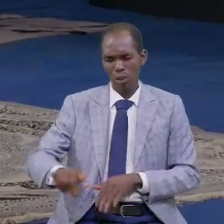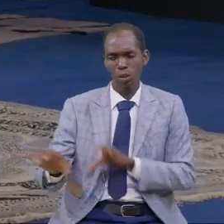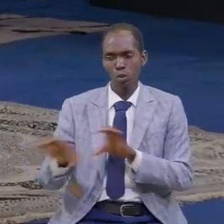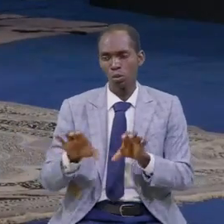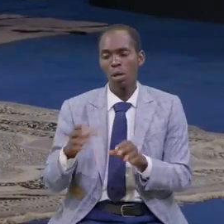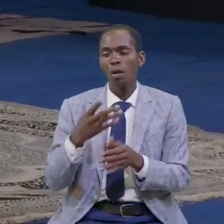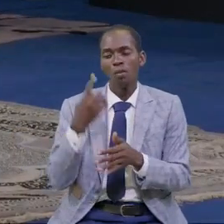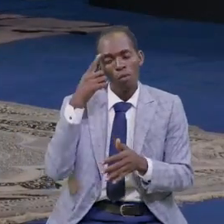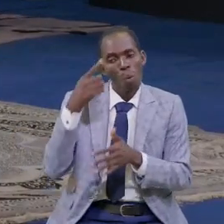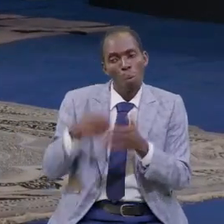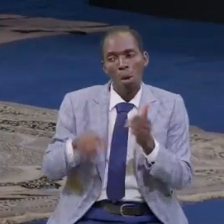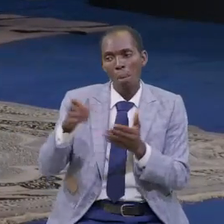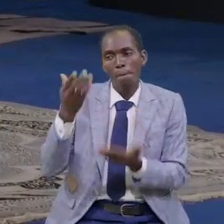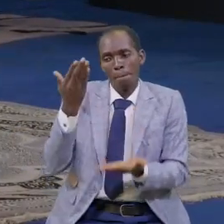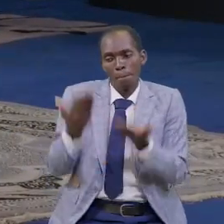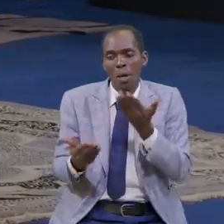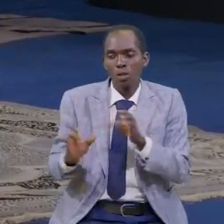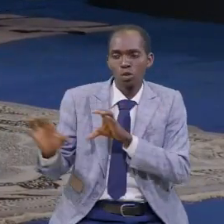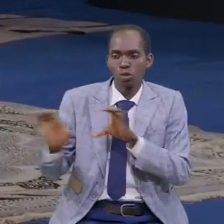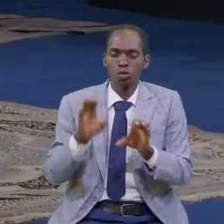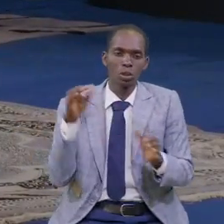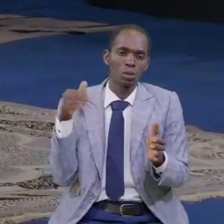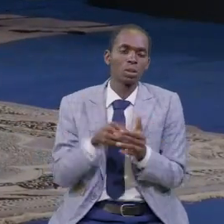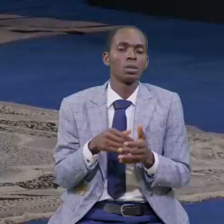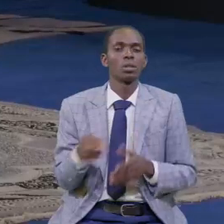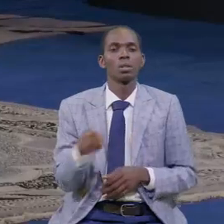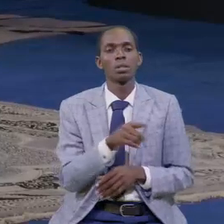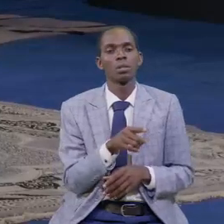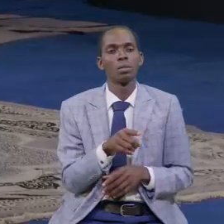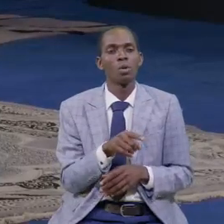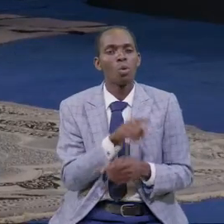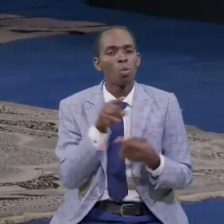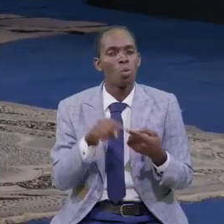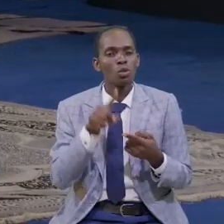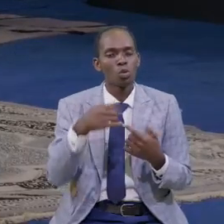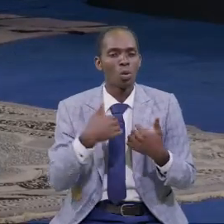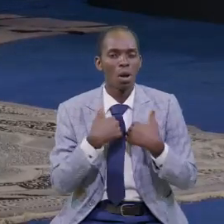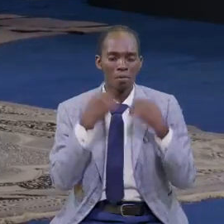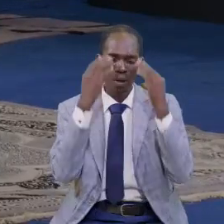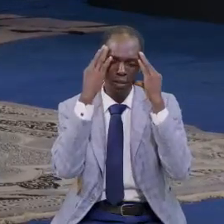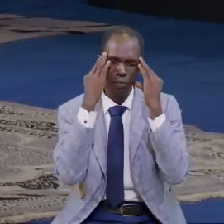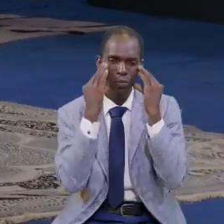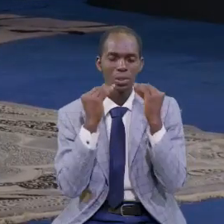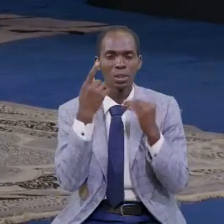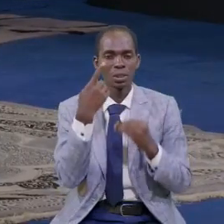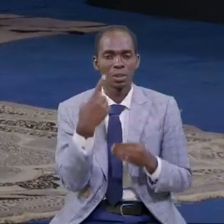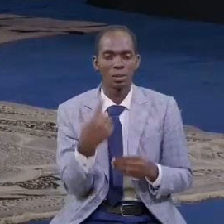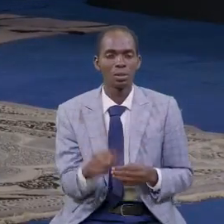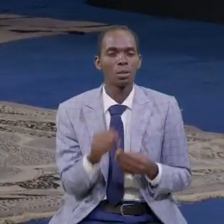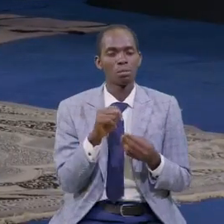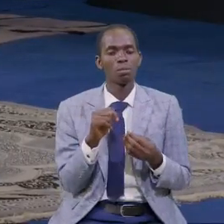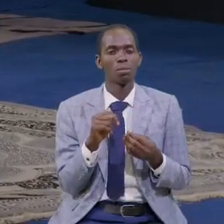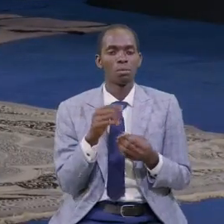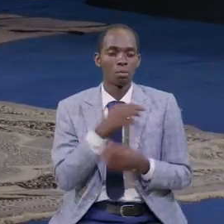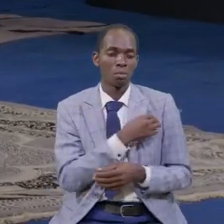do against them. It says, when you have experienced the Messiah, when you have experienced Jesus